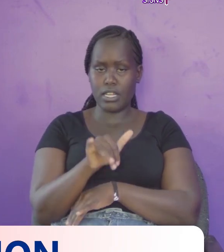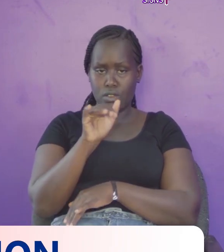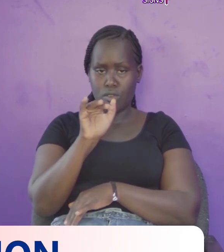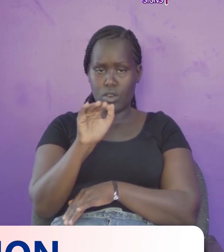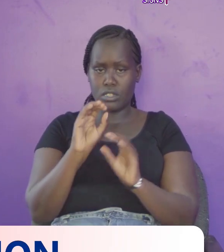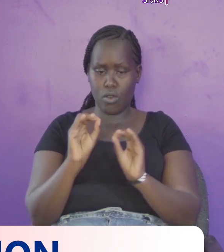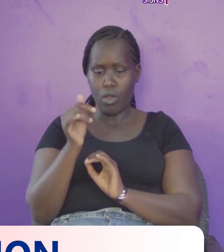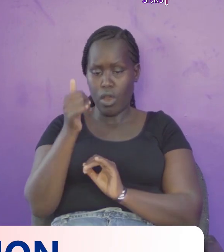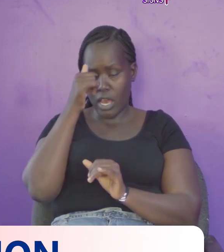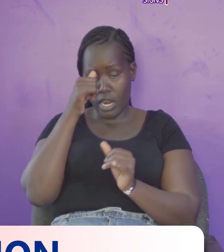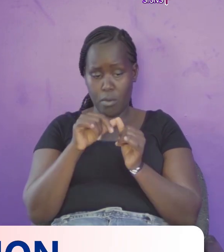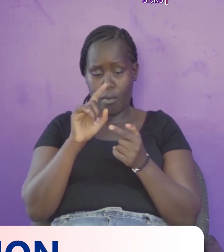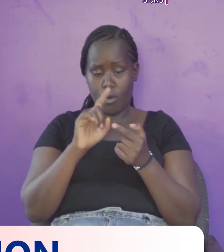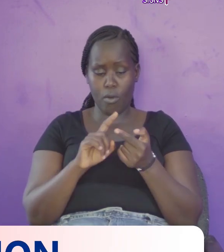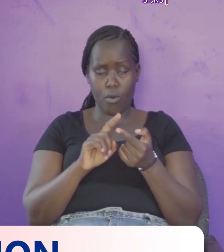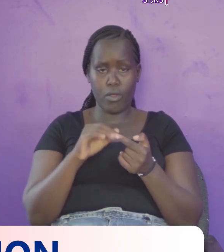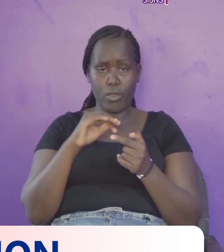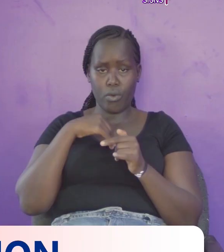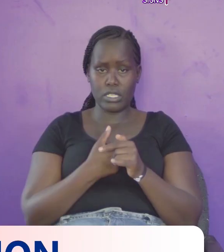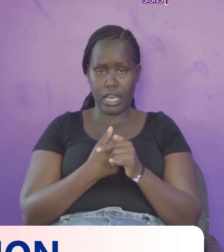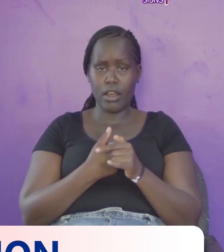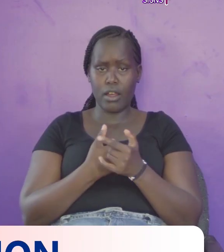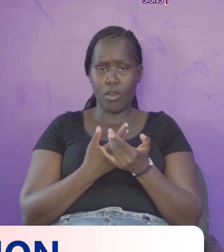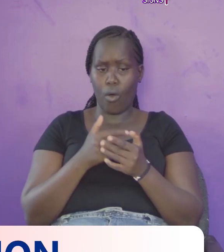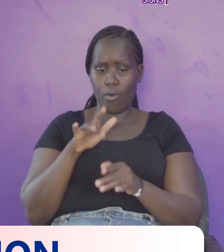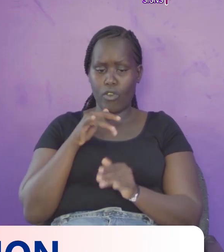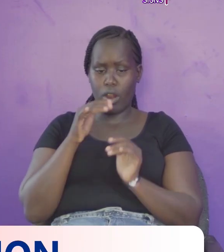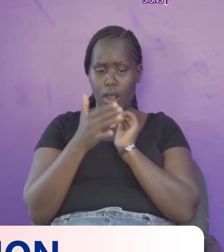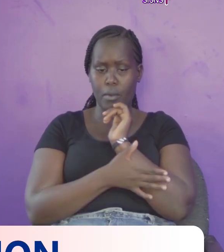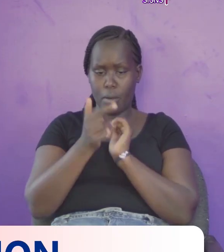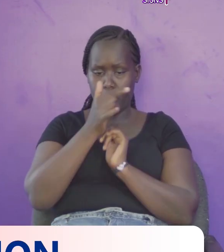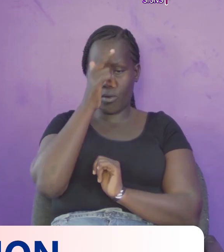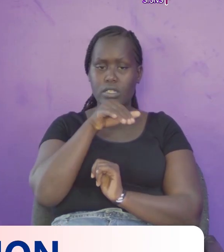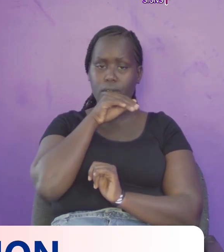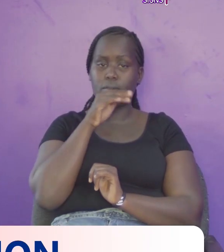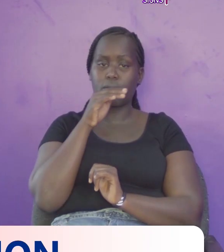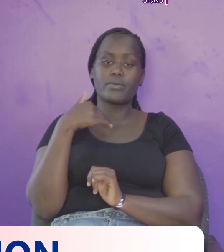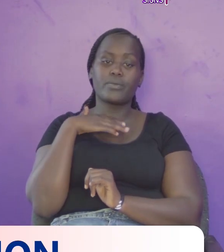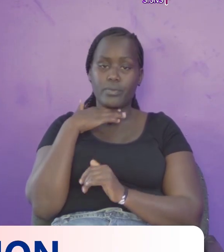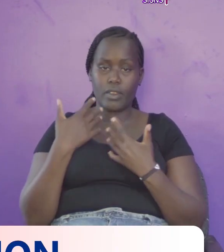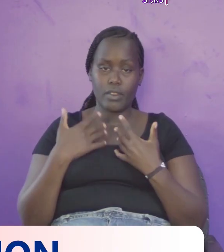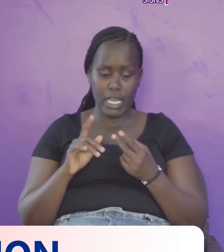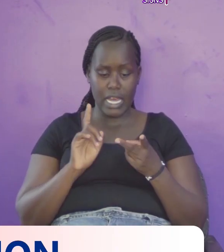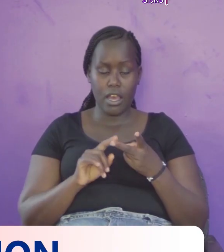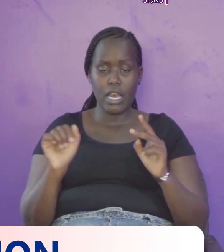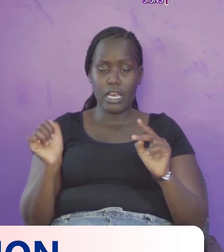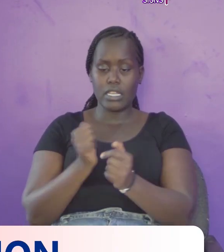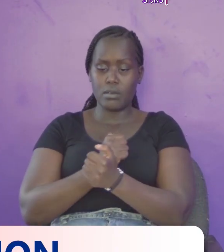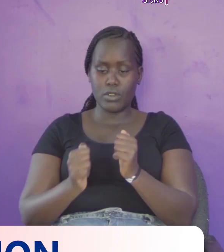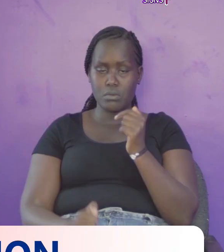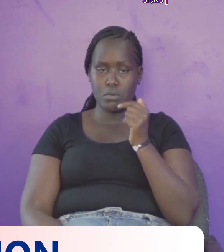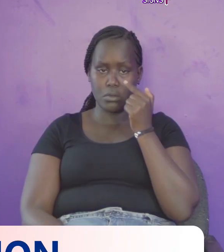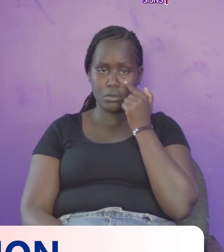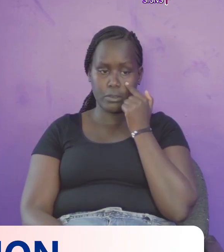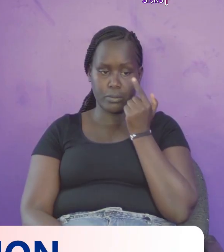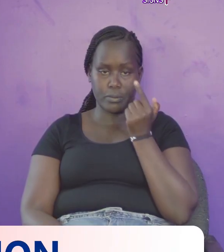are exhausted from the fact that you have lost Baba. Number two, you cannot see.